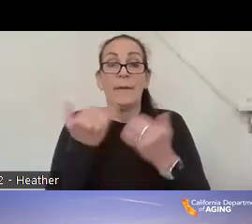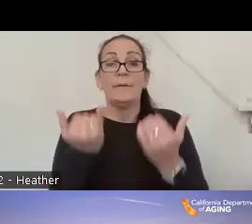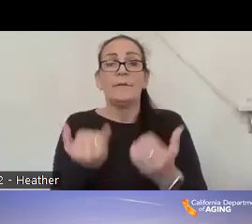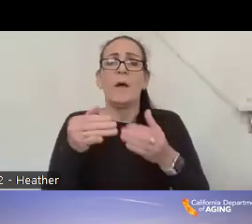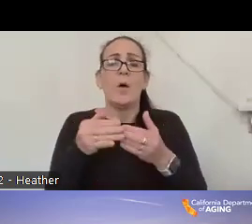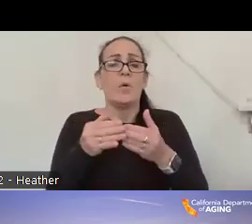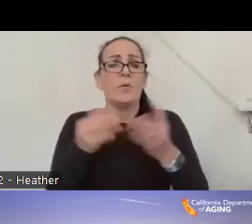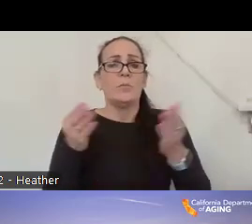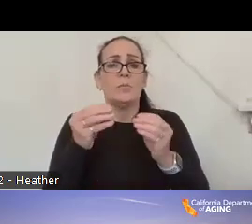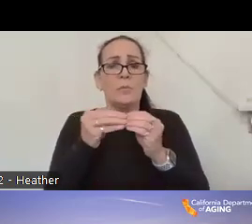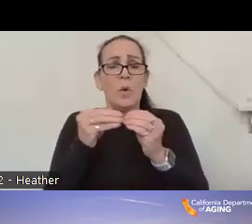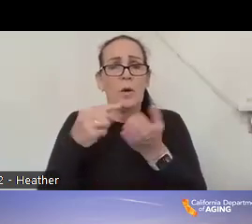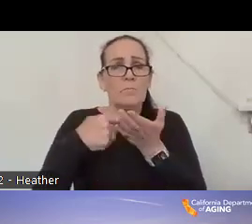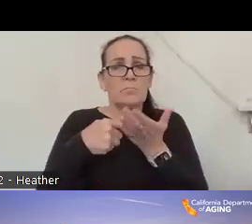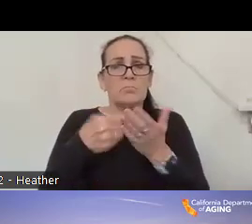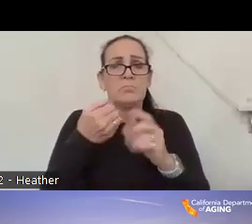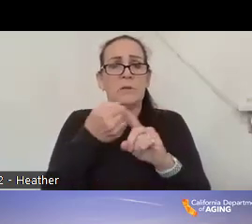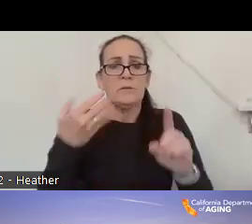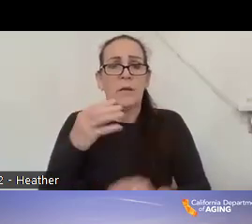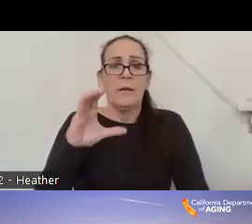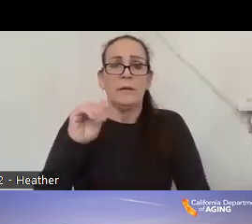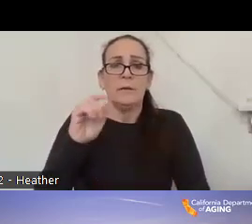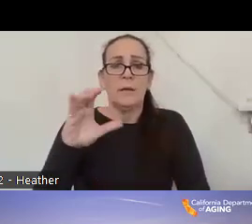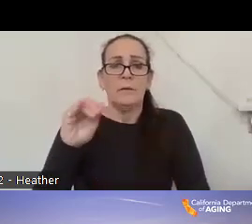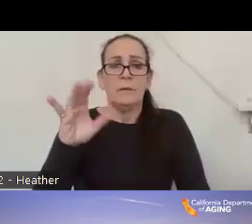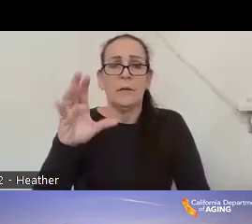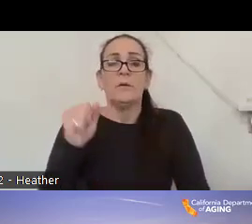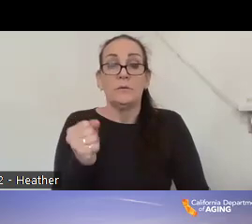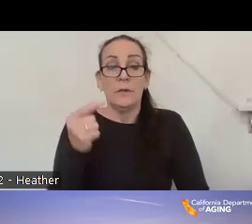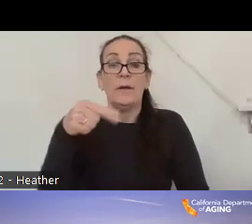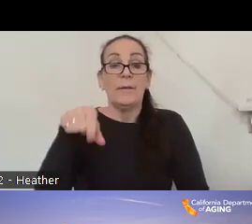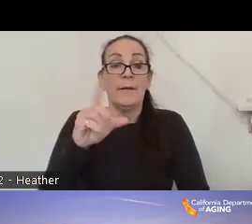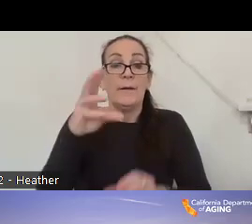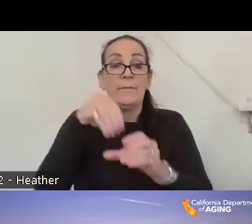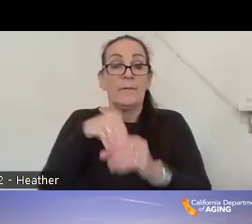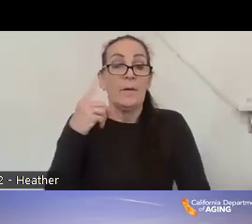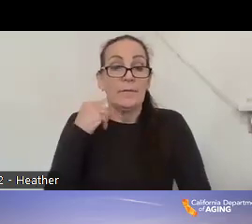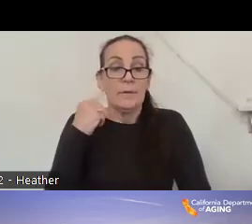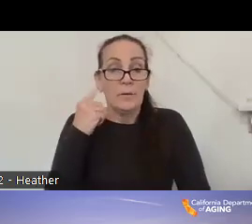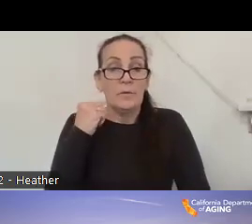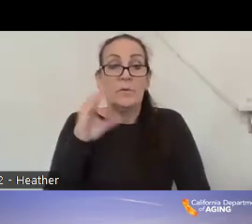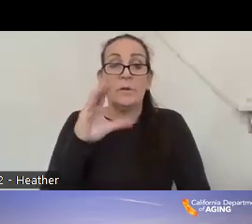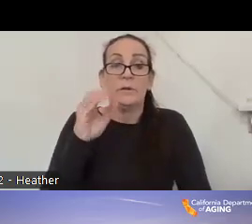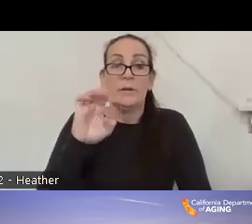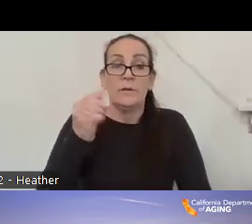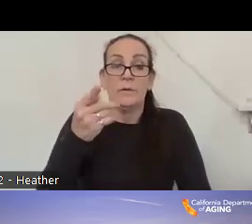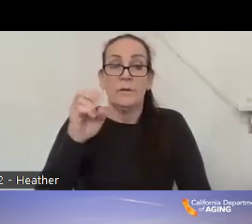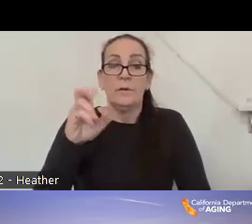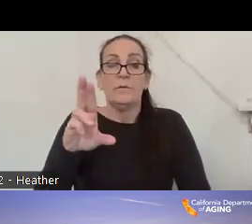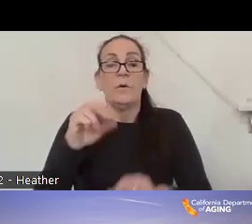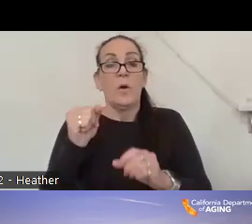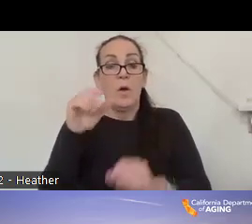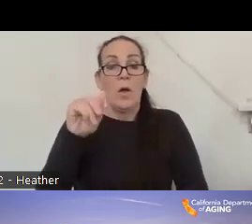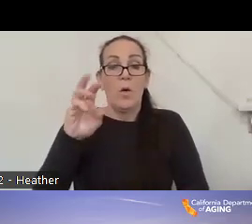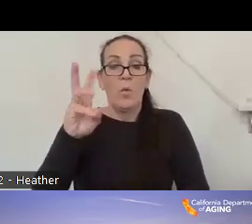is the California Caregiver Awareness Resources Education and Support Program. Okay, next